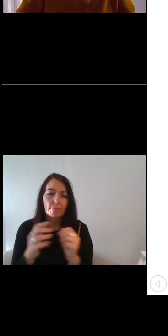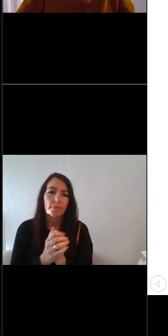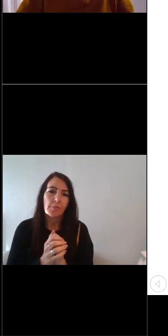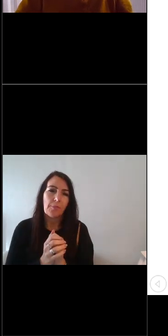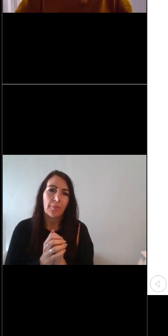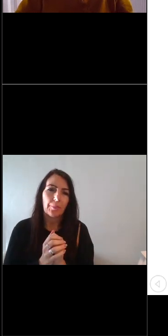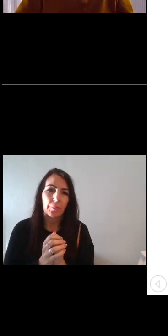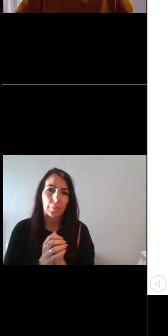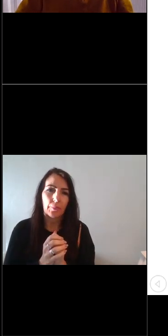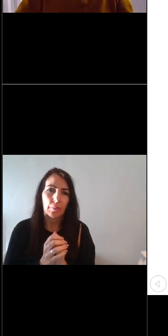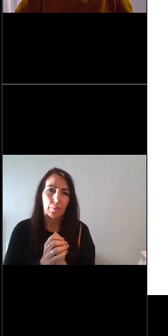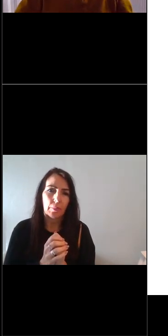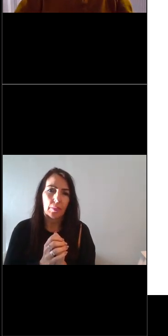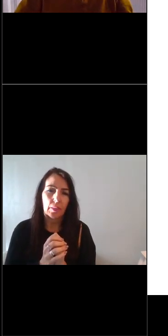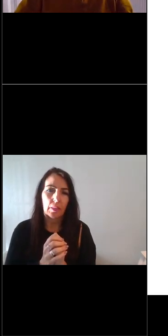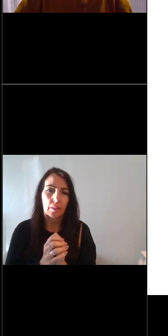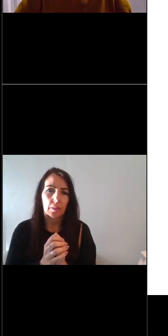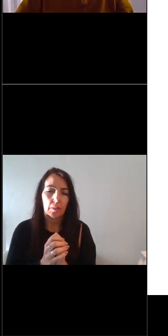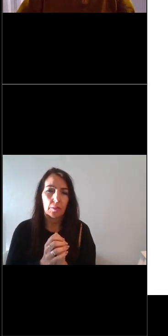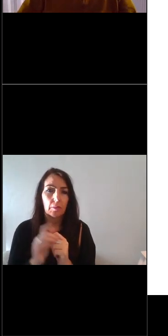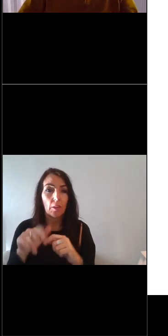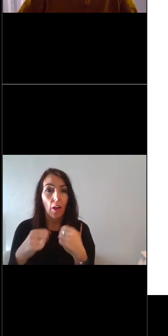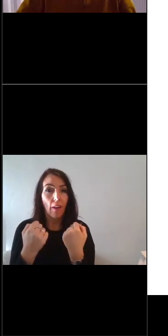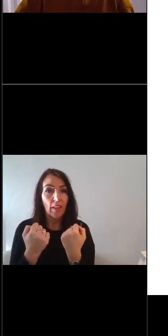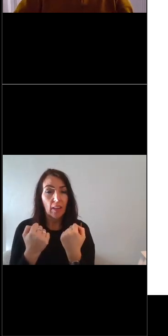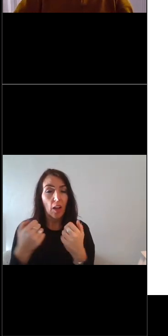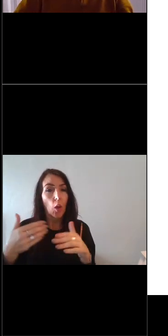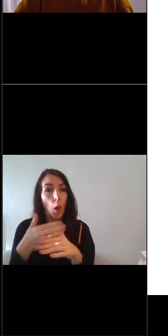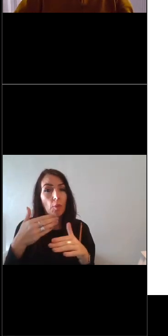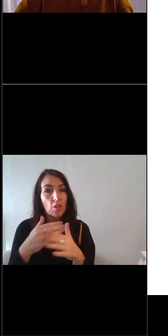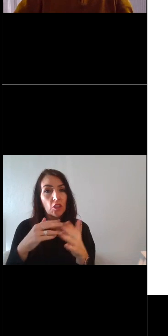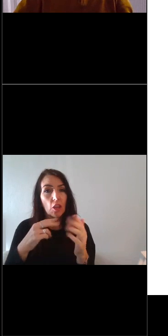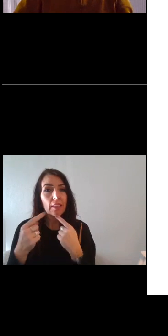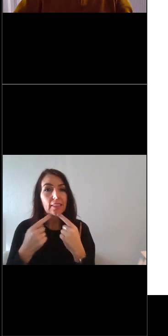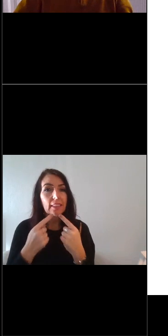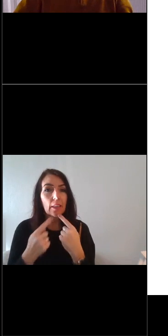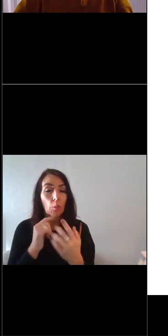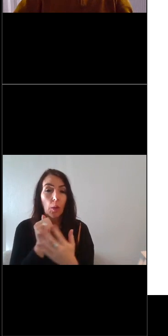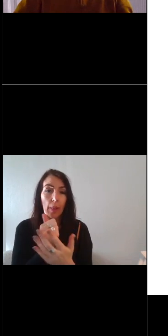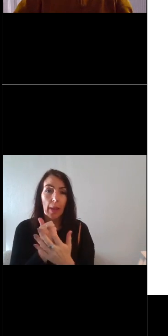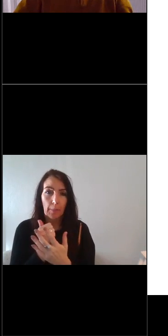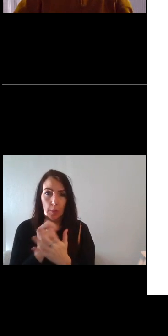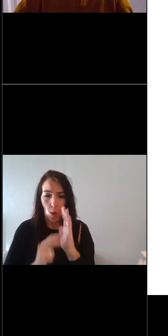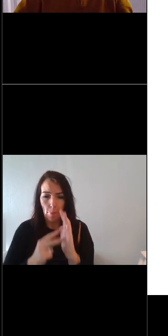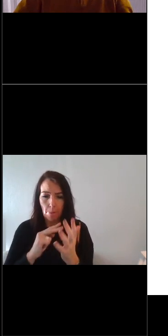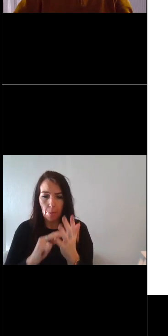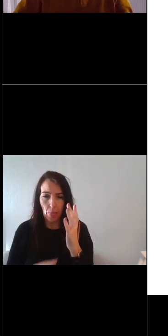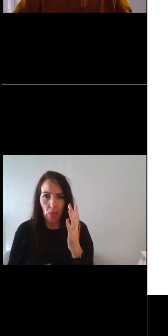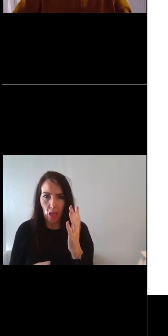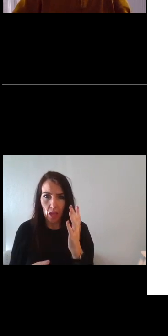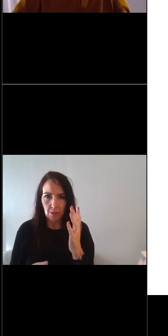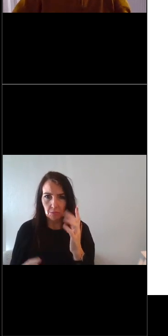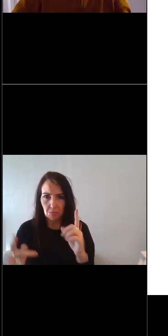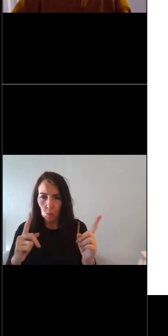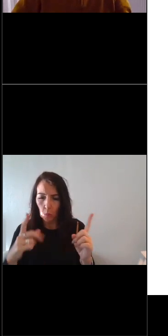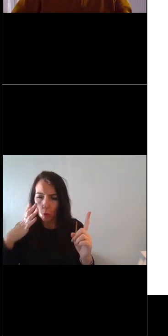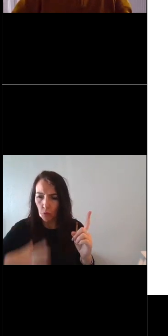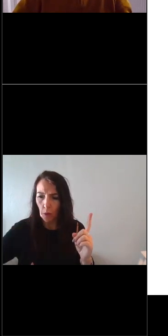but looking at your vehicle operational data can help you to plan fleet infrastructure